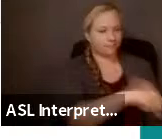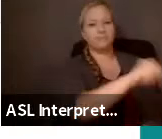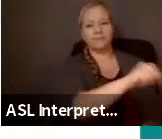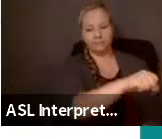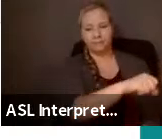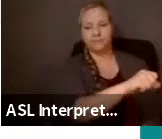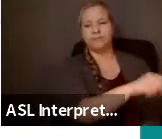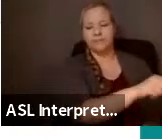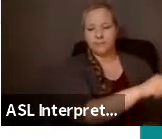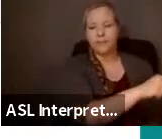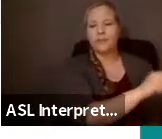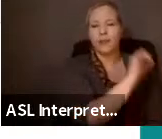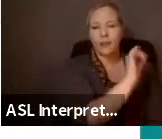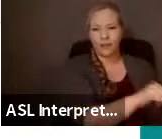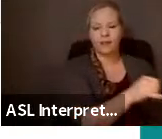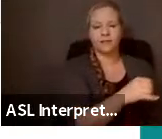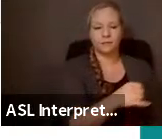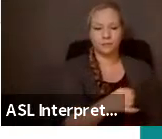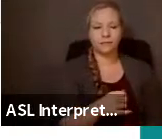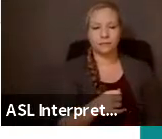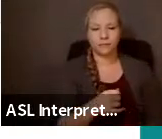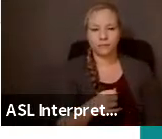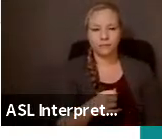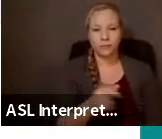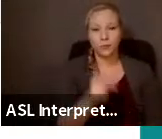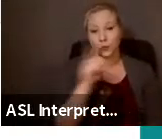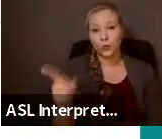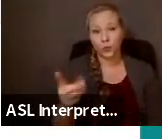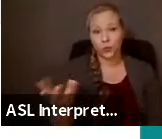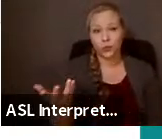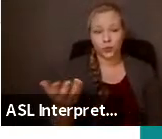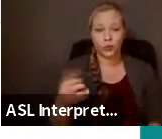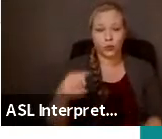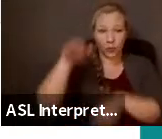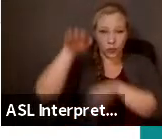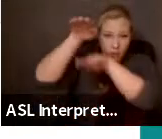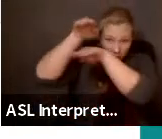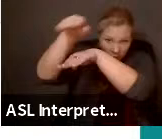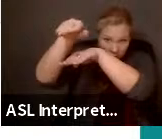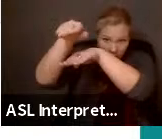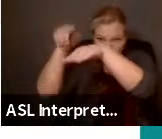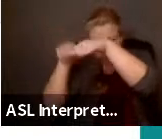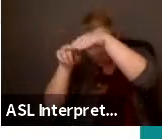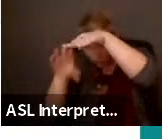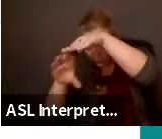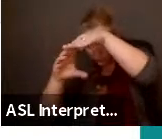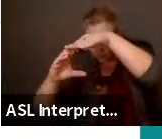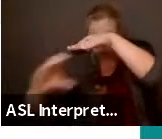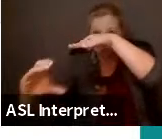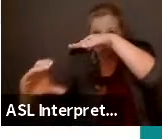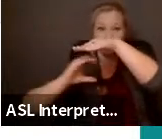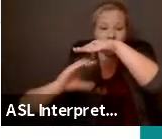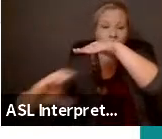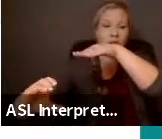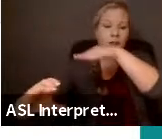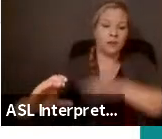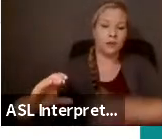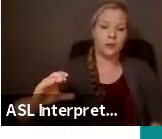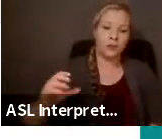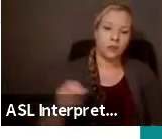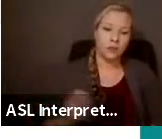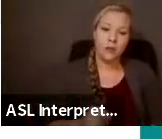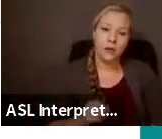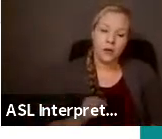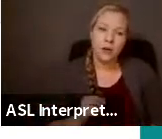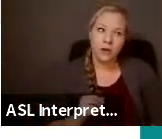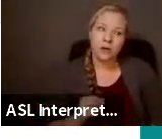this downstream tangent bridge design, Marlon, is that it maintains Flip constructibility. to Kayla, could you go to option 2